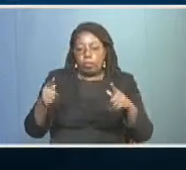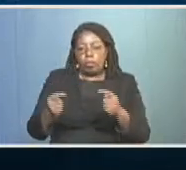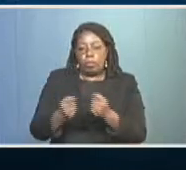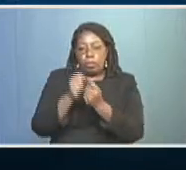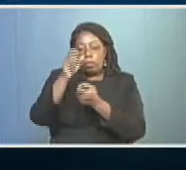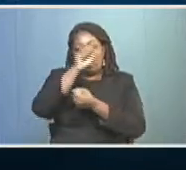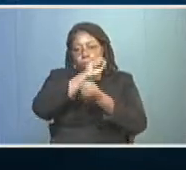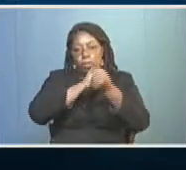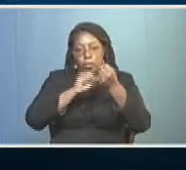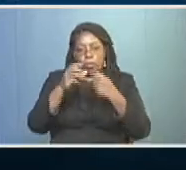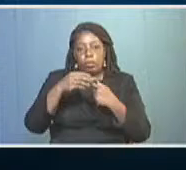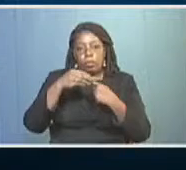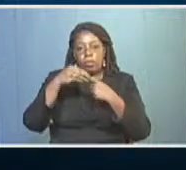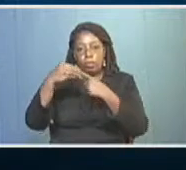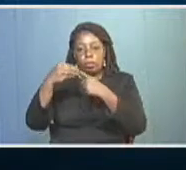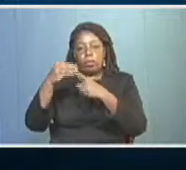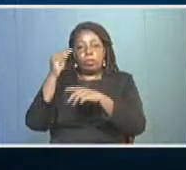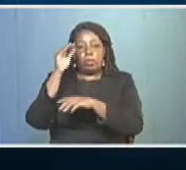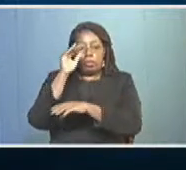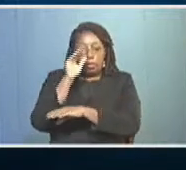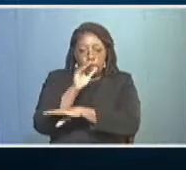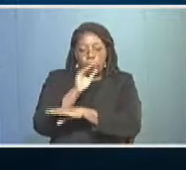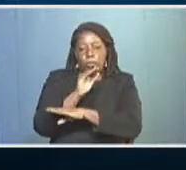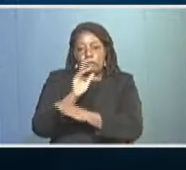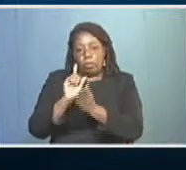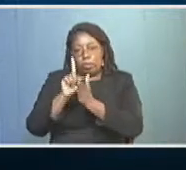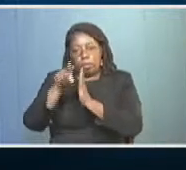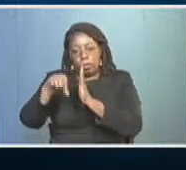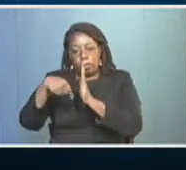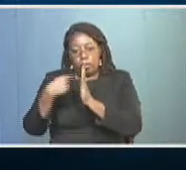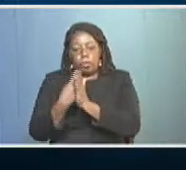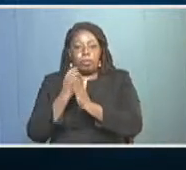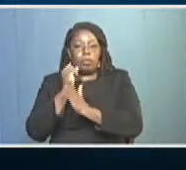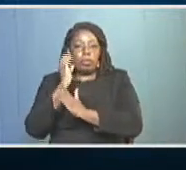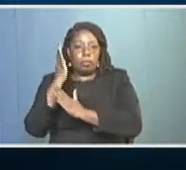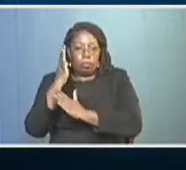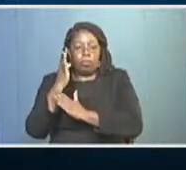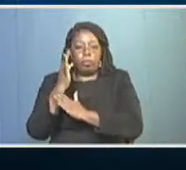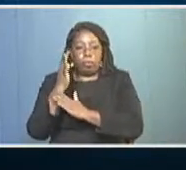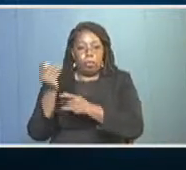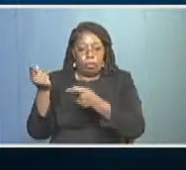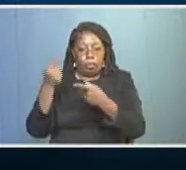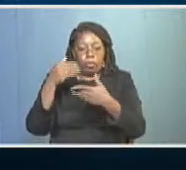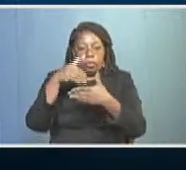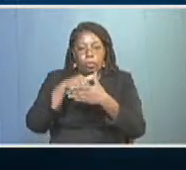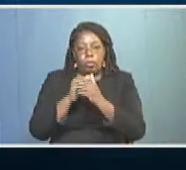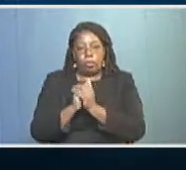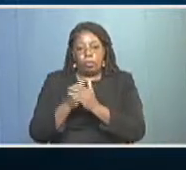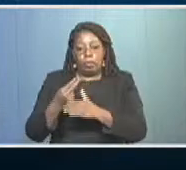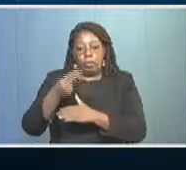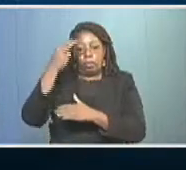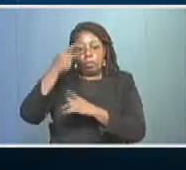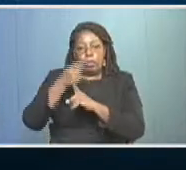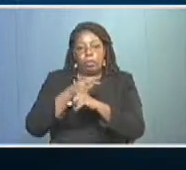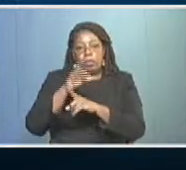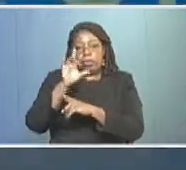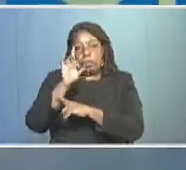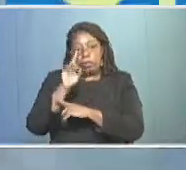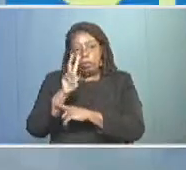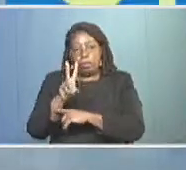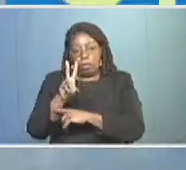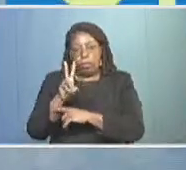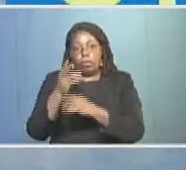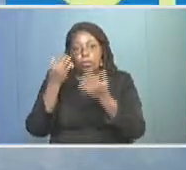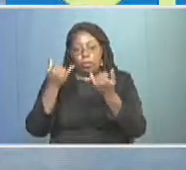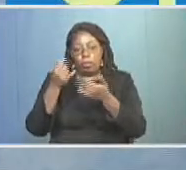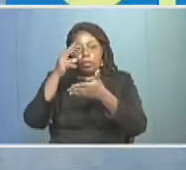thunderstorms, particularly in the afternoon hours as that warm front makes its way towards the north. The high temperature tomorrow should get up to about 82 degrees.